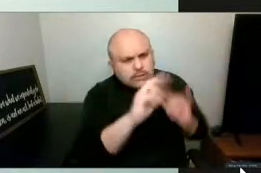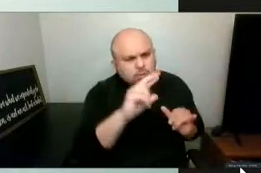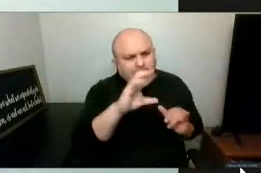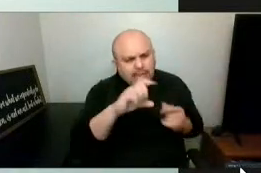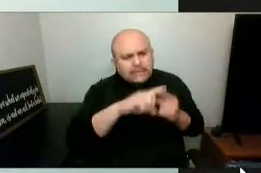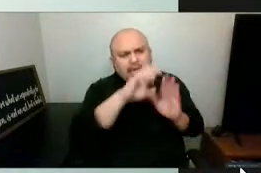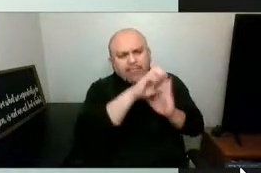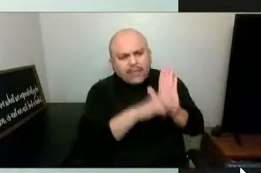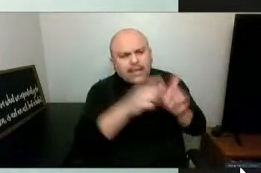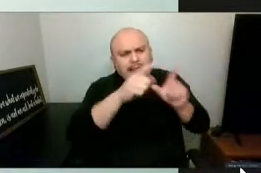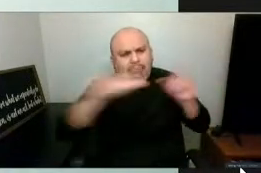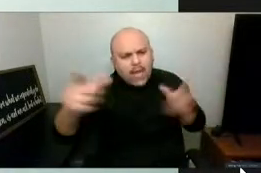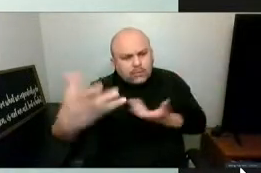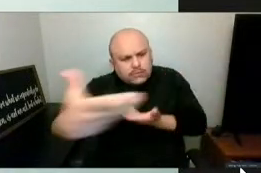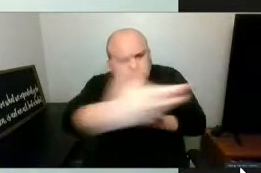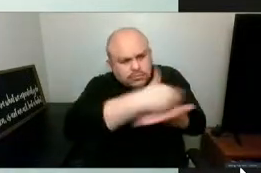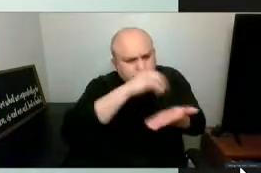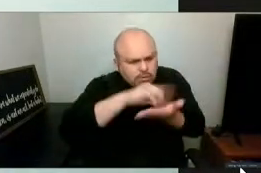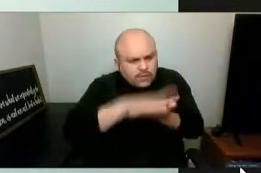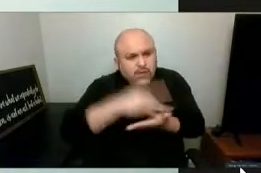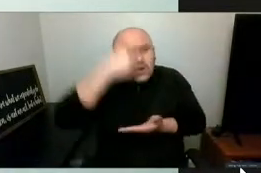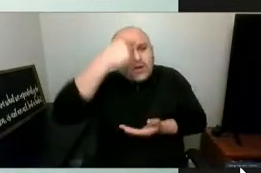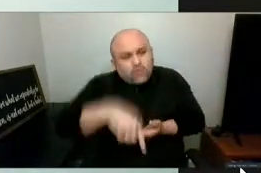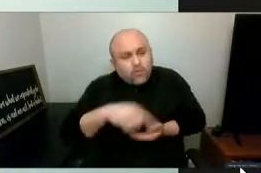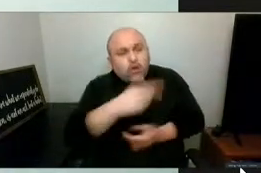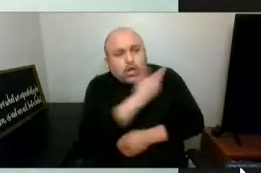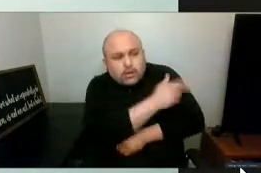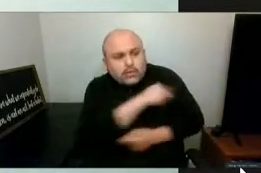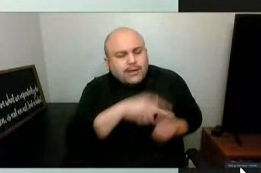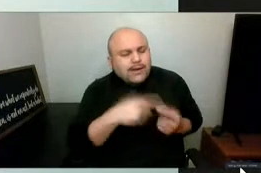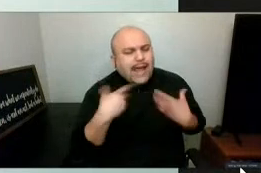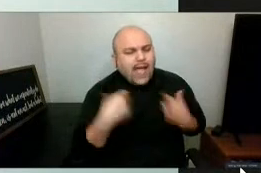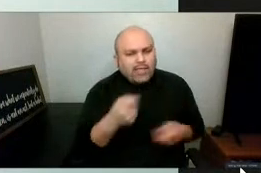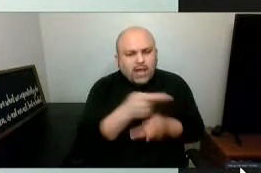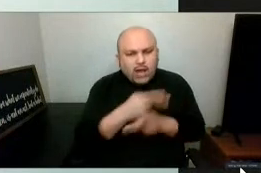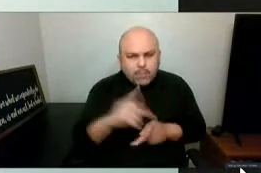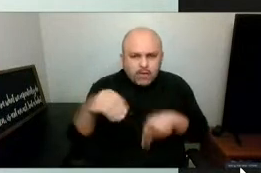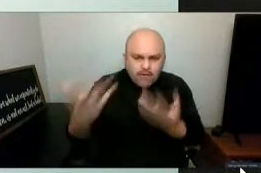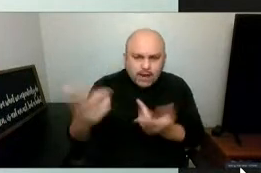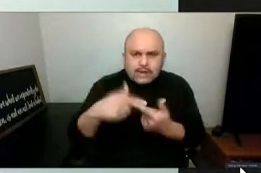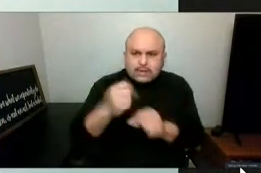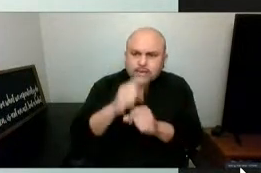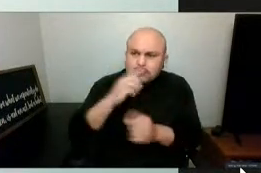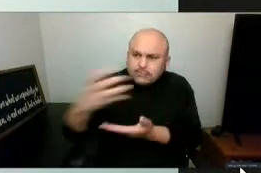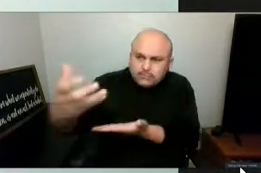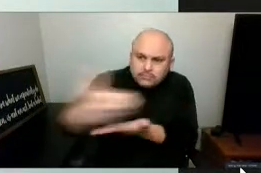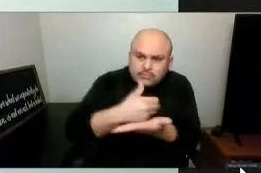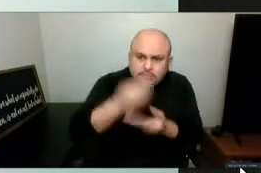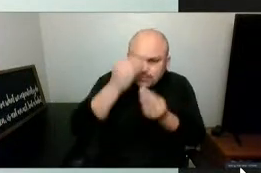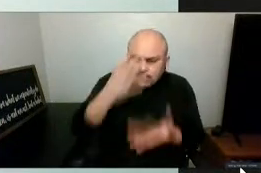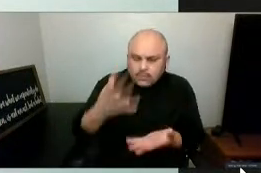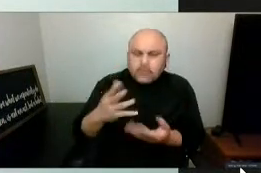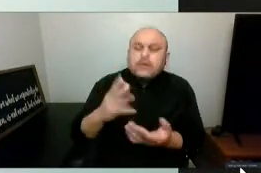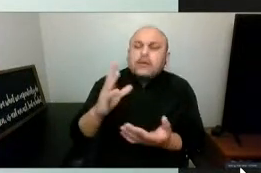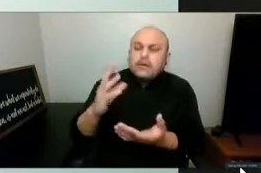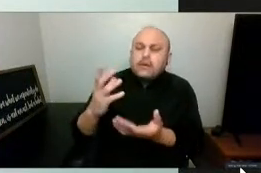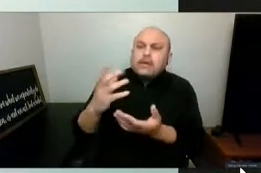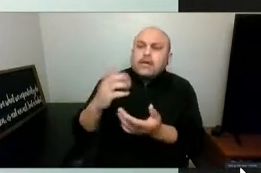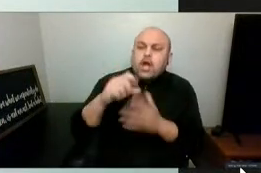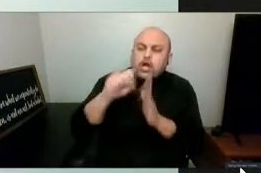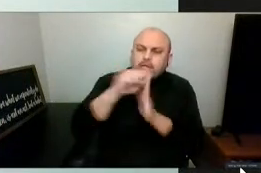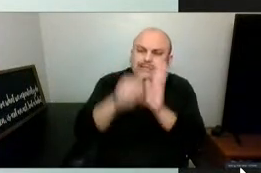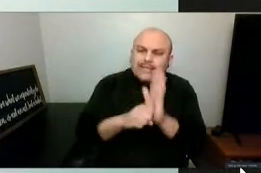collection for hospitals and healthcare providers required to connect to our state's health information